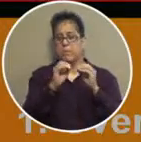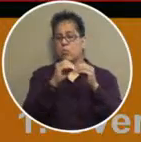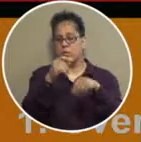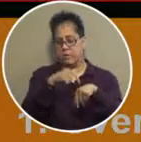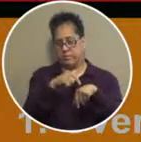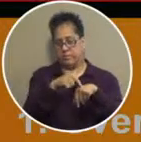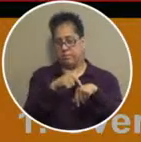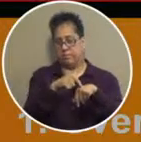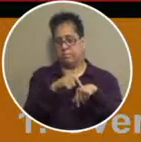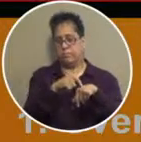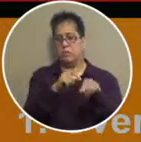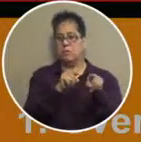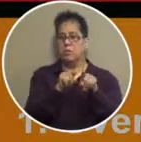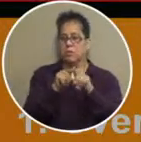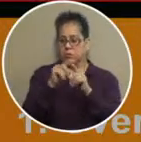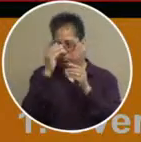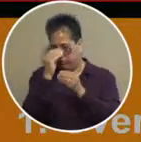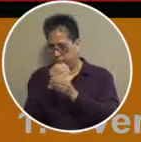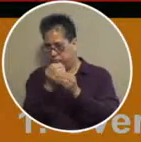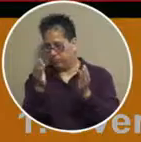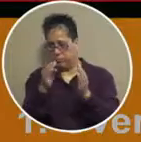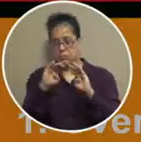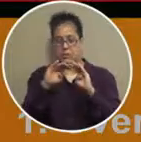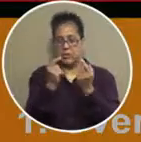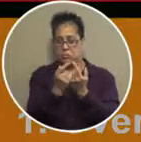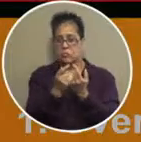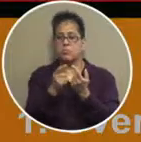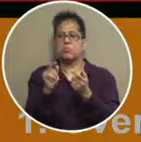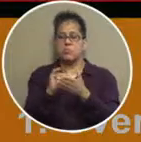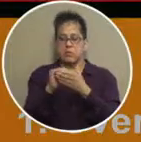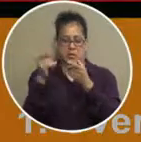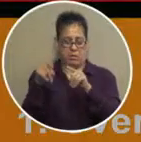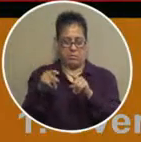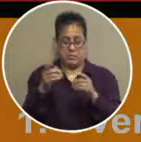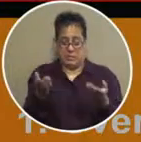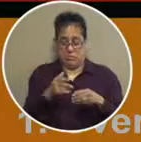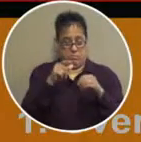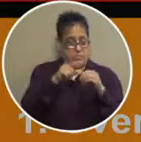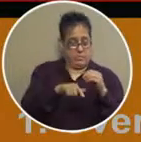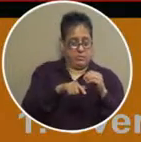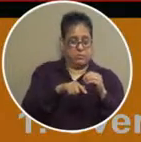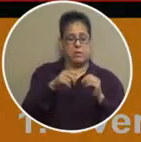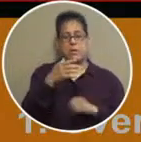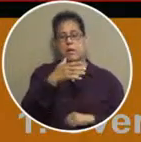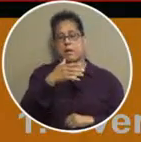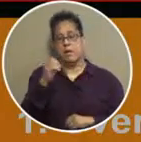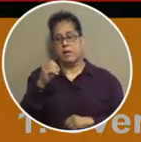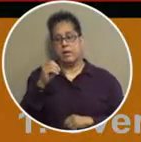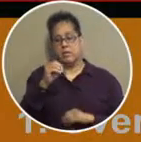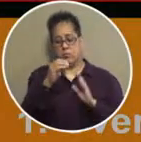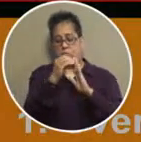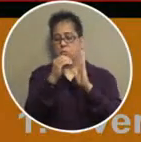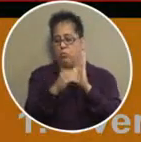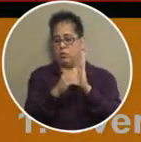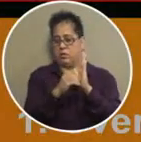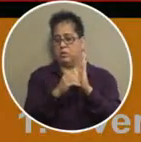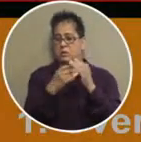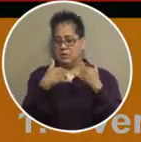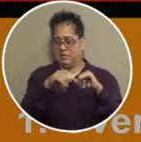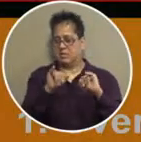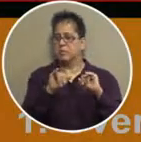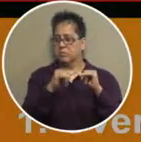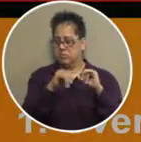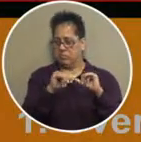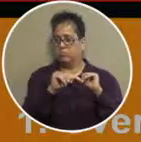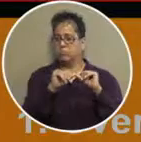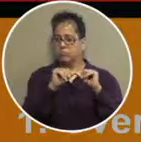time. I wanted to just notify the council that had taken place locally, and your ordinance is still in effect until